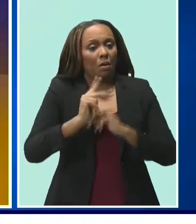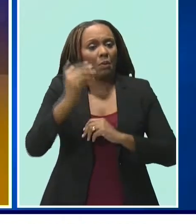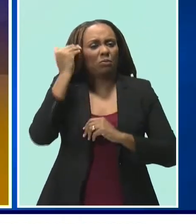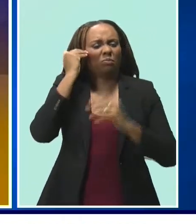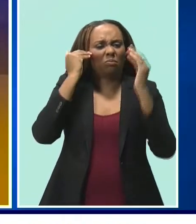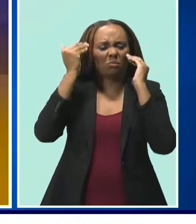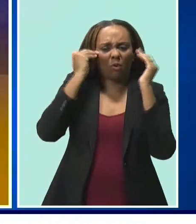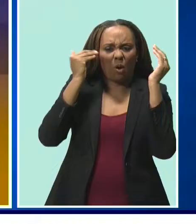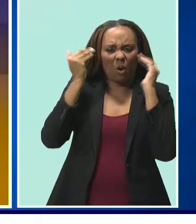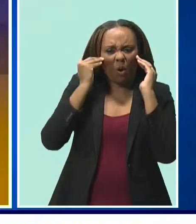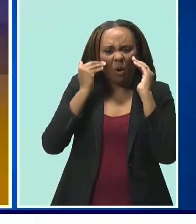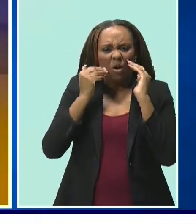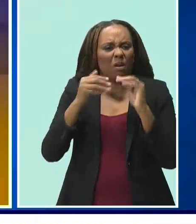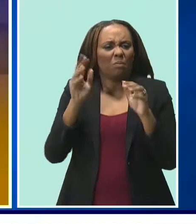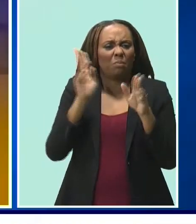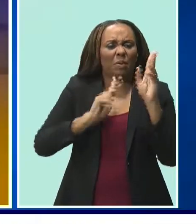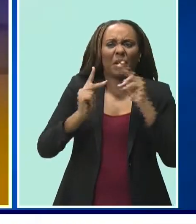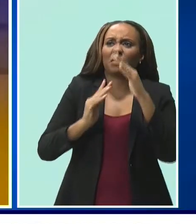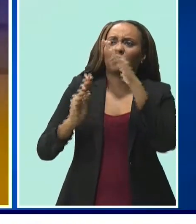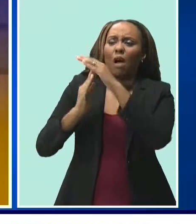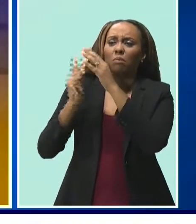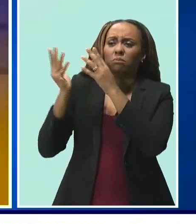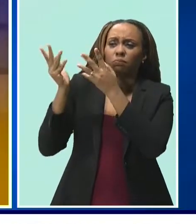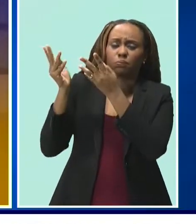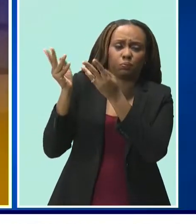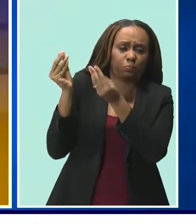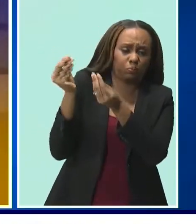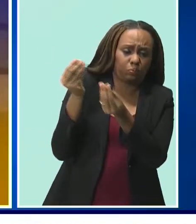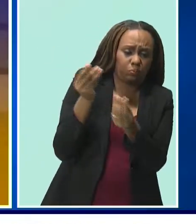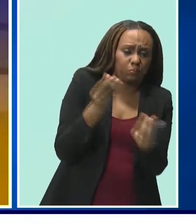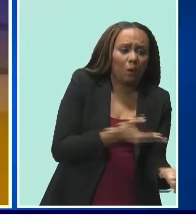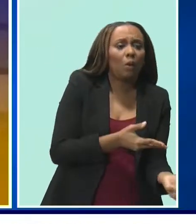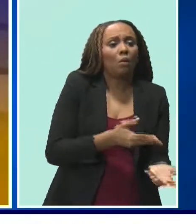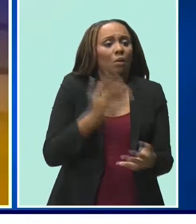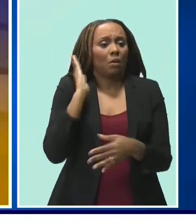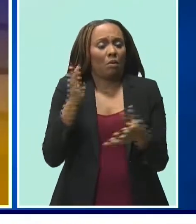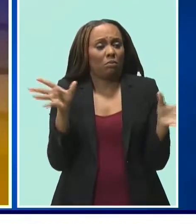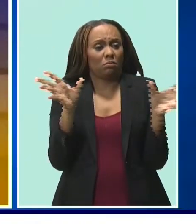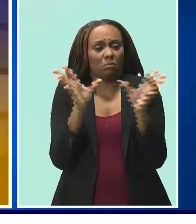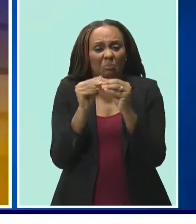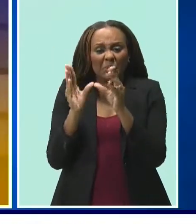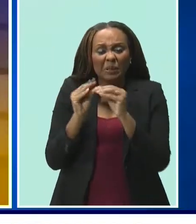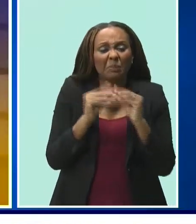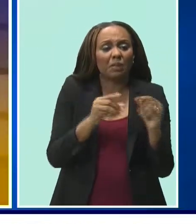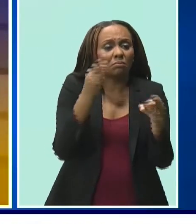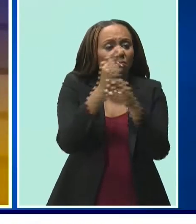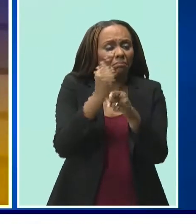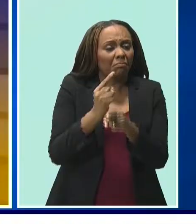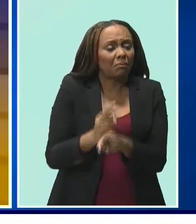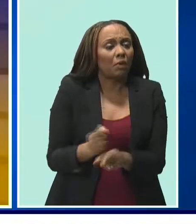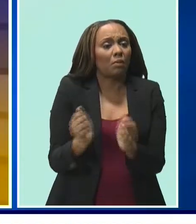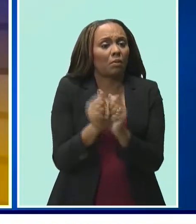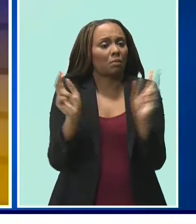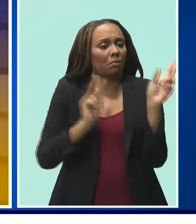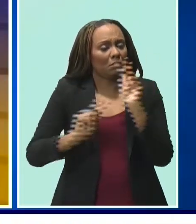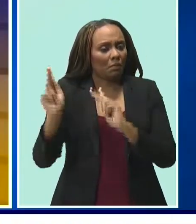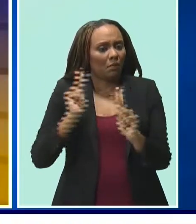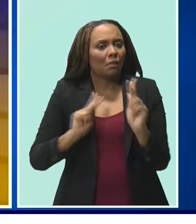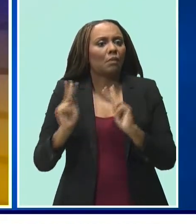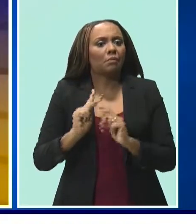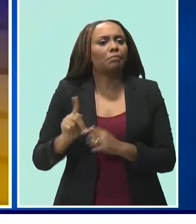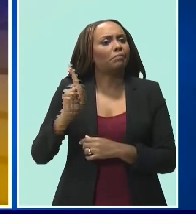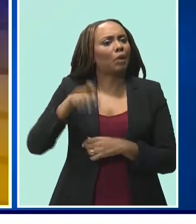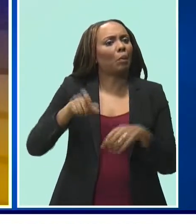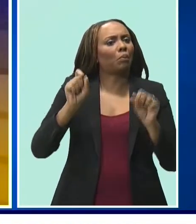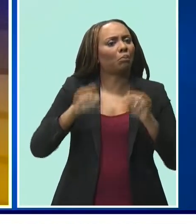at all times. And I think once we do this and we meet regularly with the relevant stakeholders, that we should be